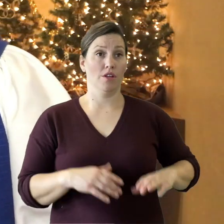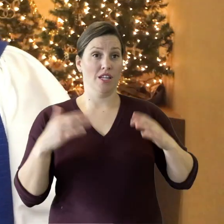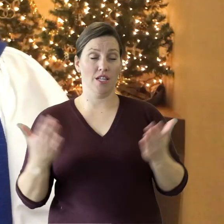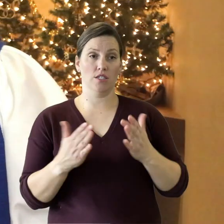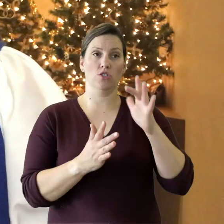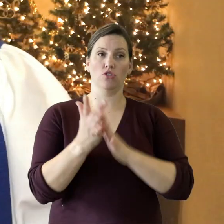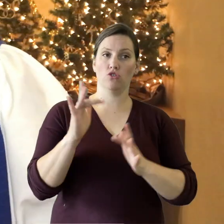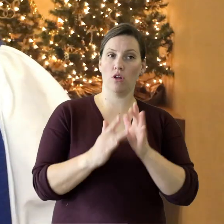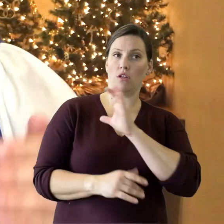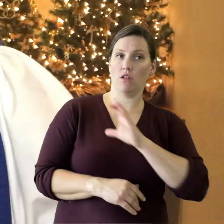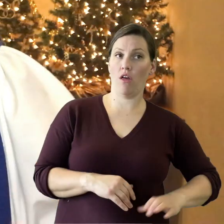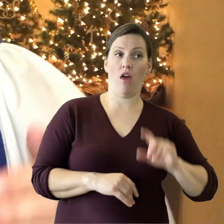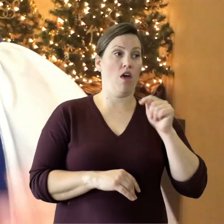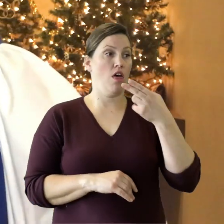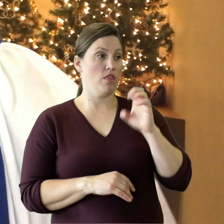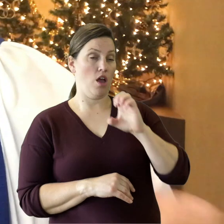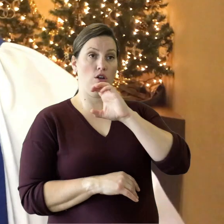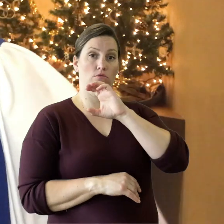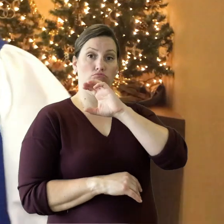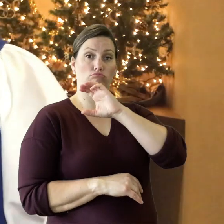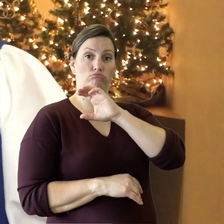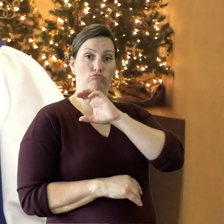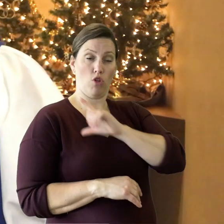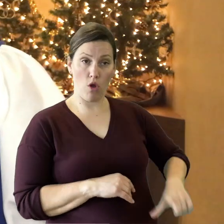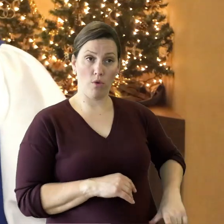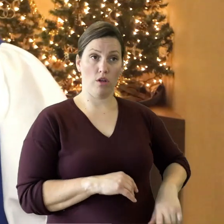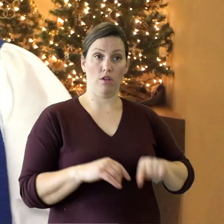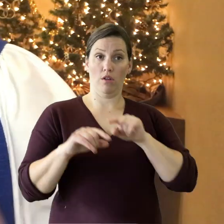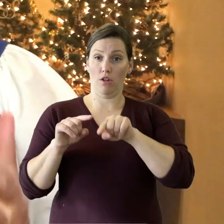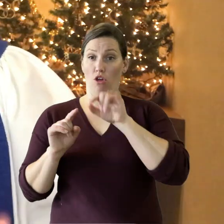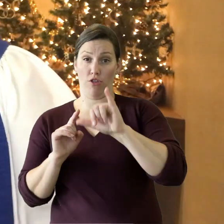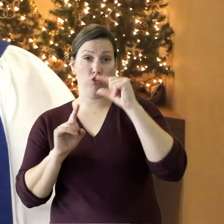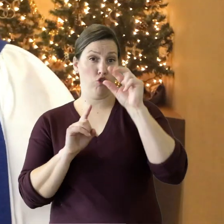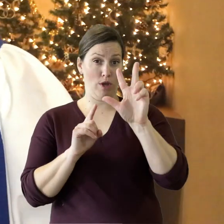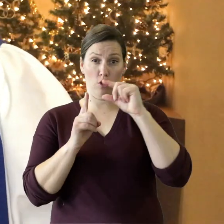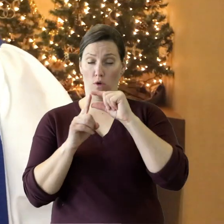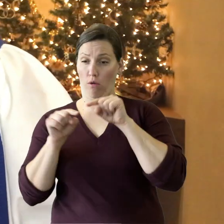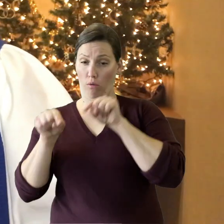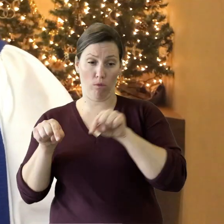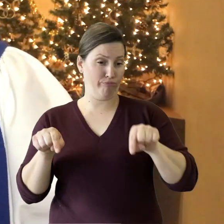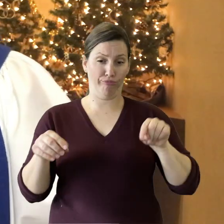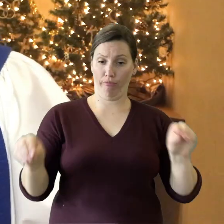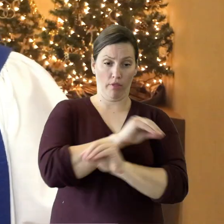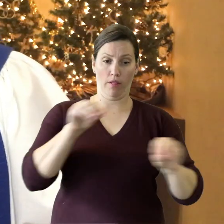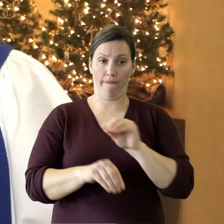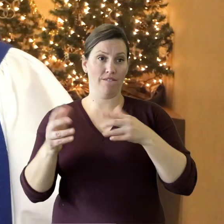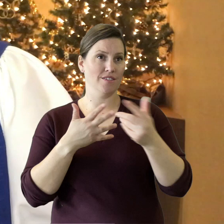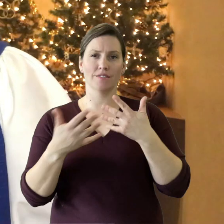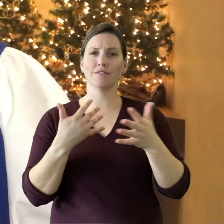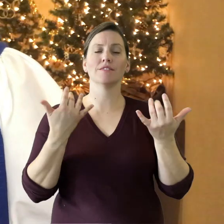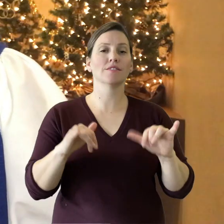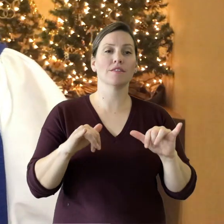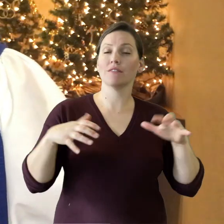Jesus Christ. Here it's Jesus Christ the Lord. It summarizes everything about